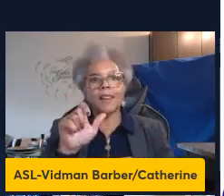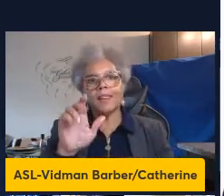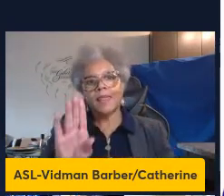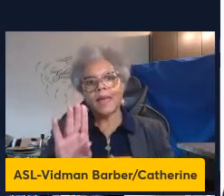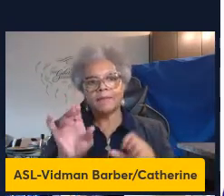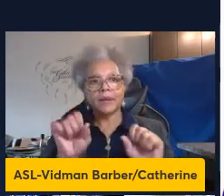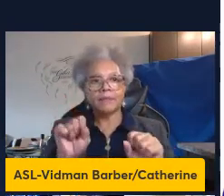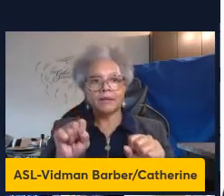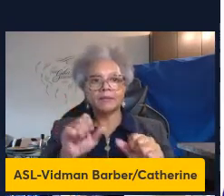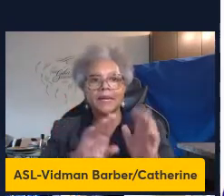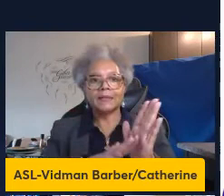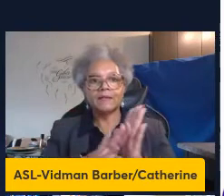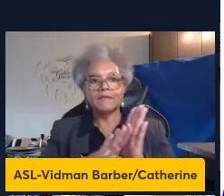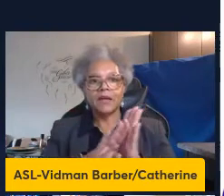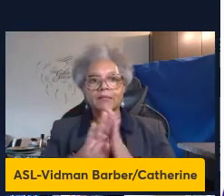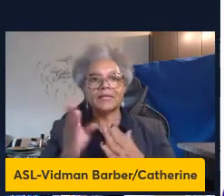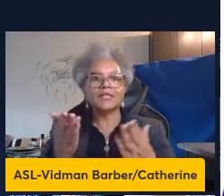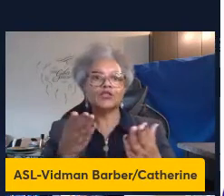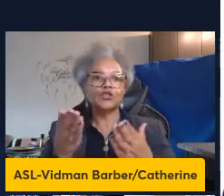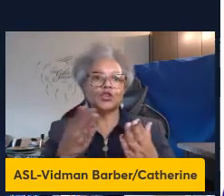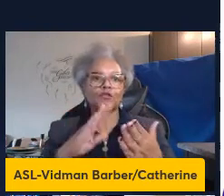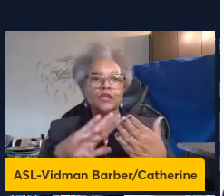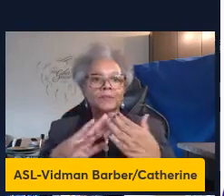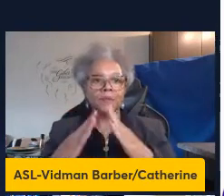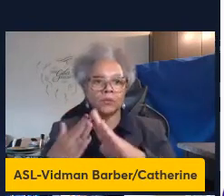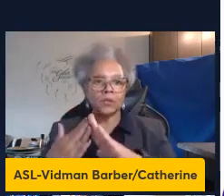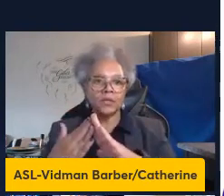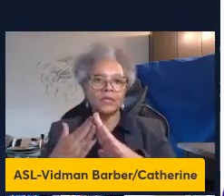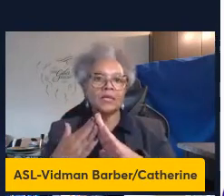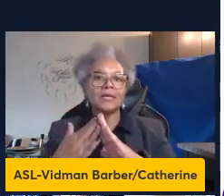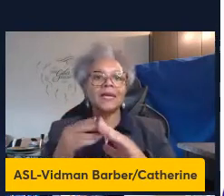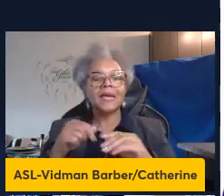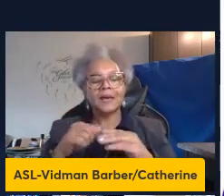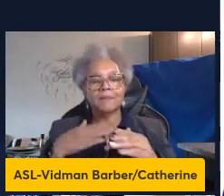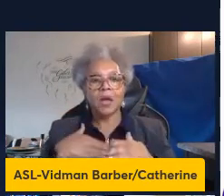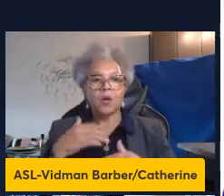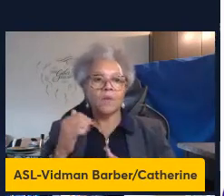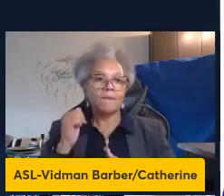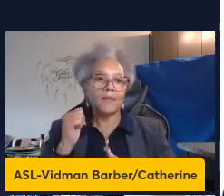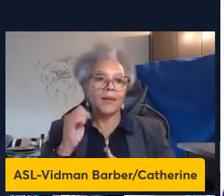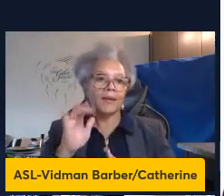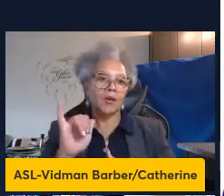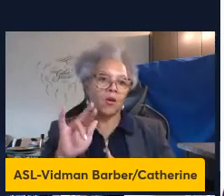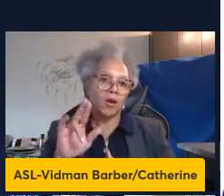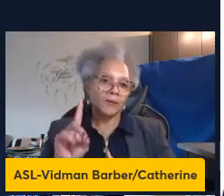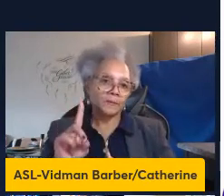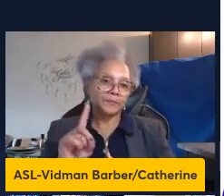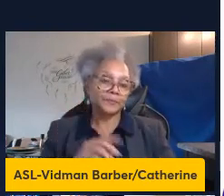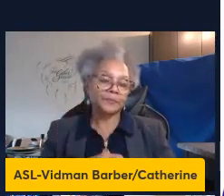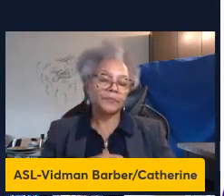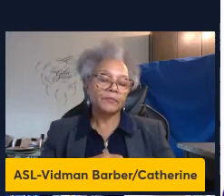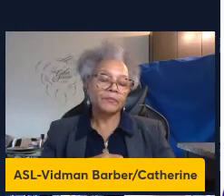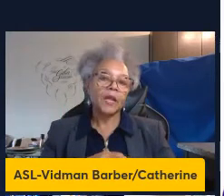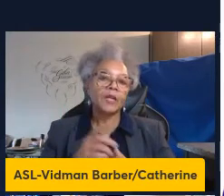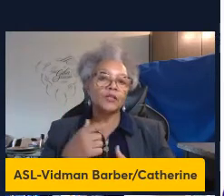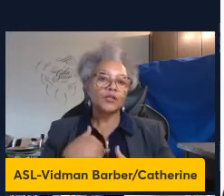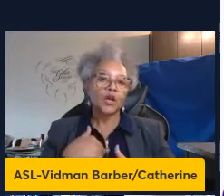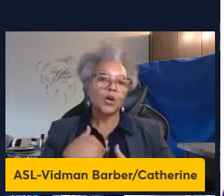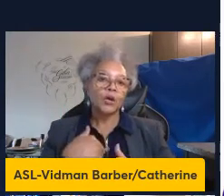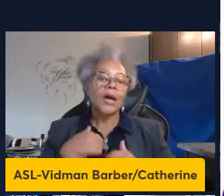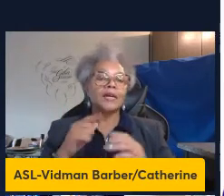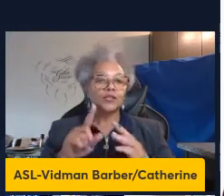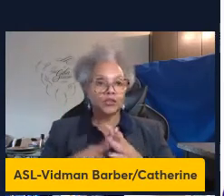capacity development and serving communities right in my own backyard. And so I started to dive